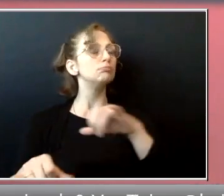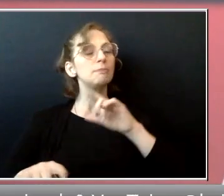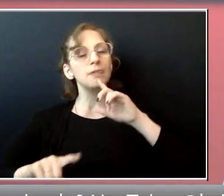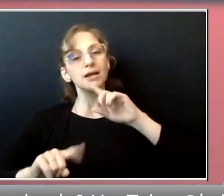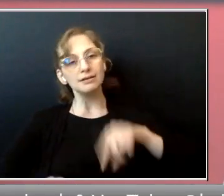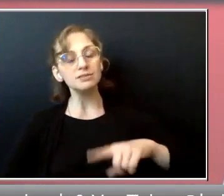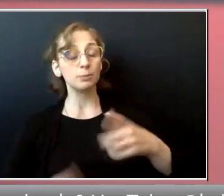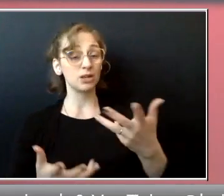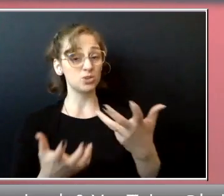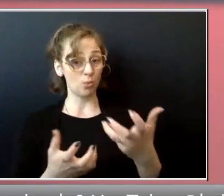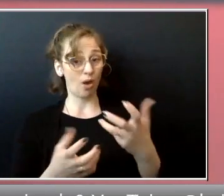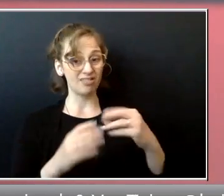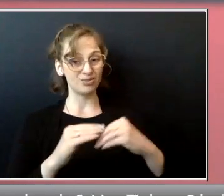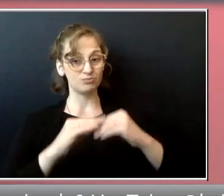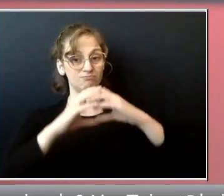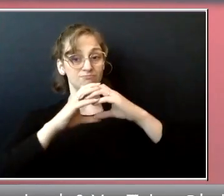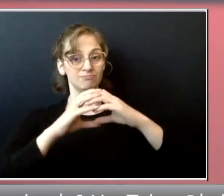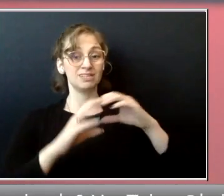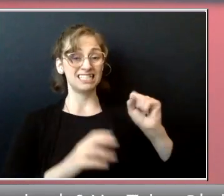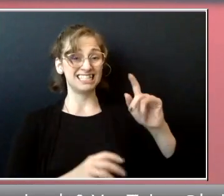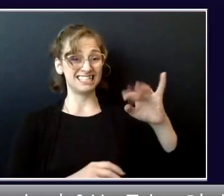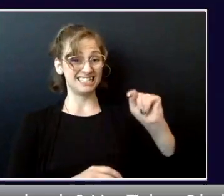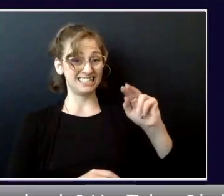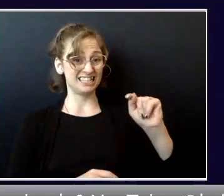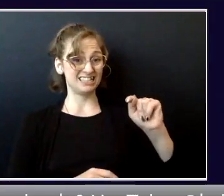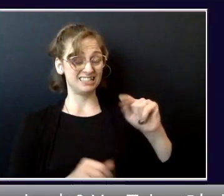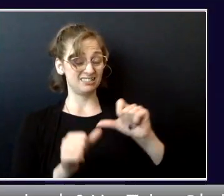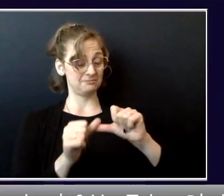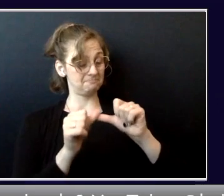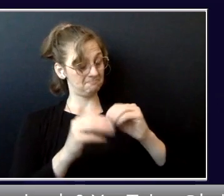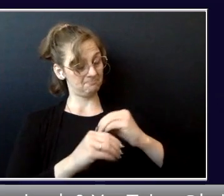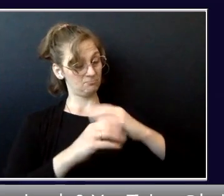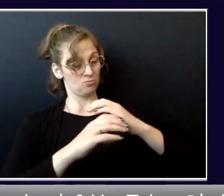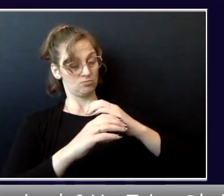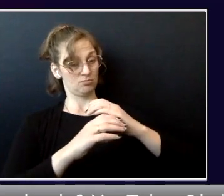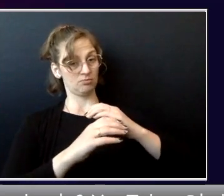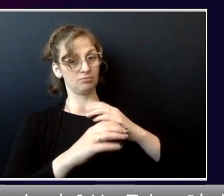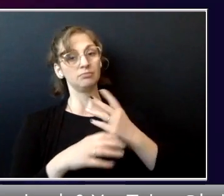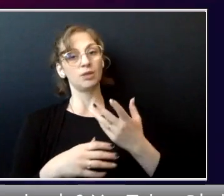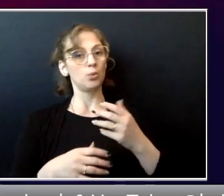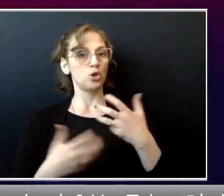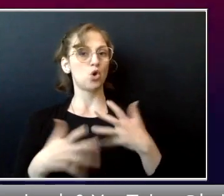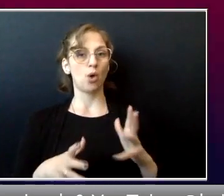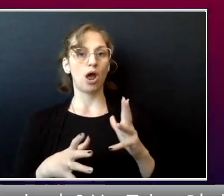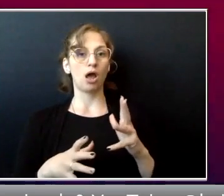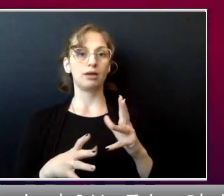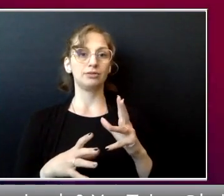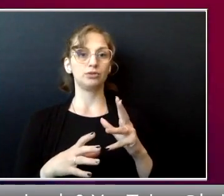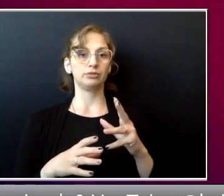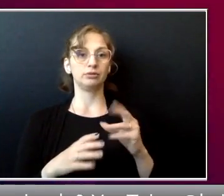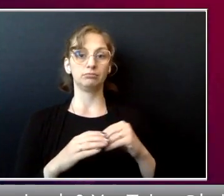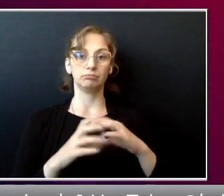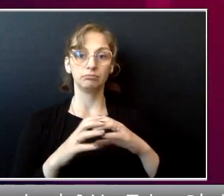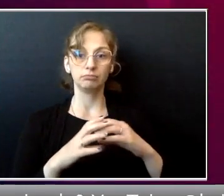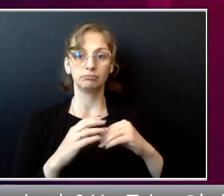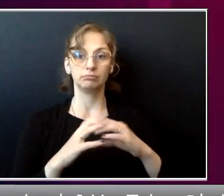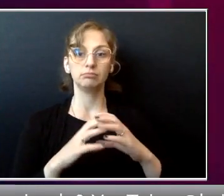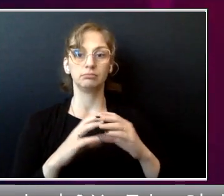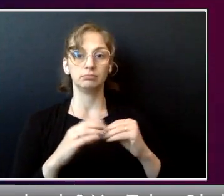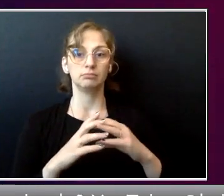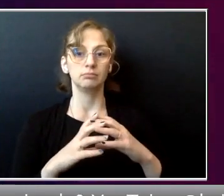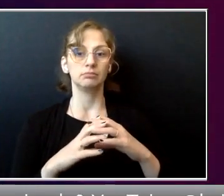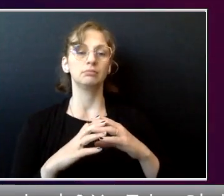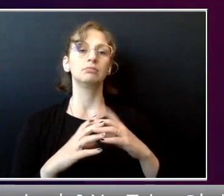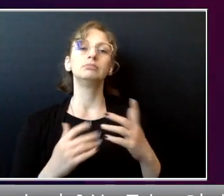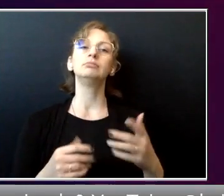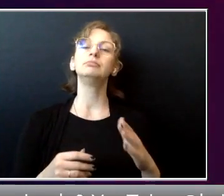to reopen them up, it can be a real challenge. What do you always see these pressure socks advertised for people who are going to be on